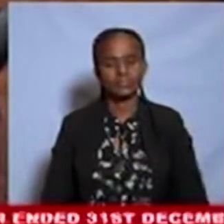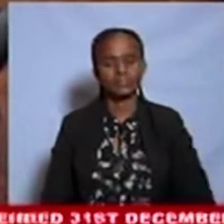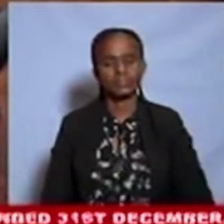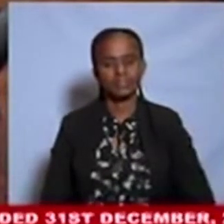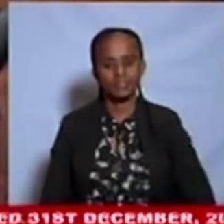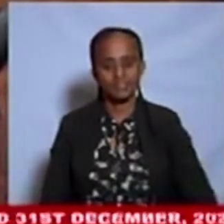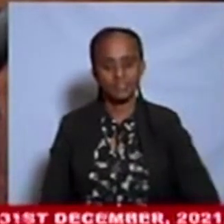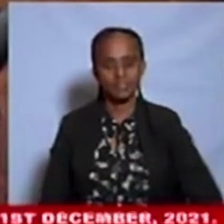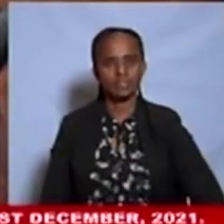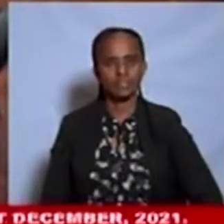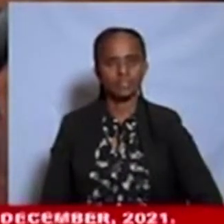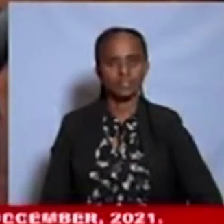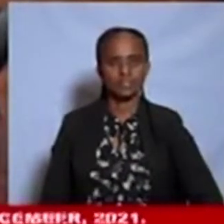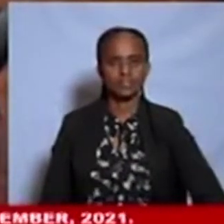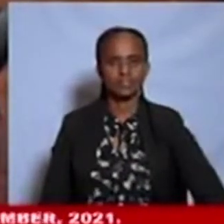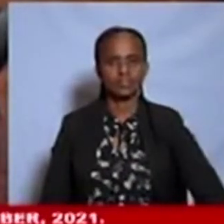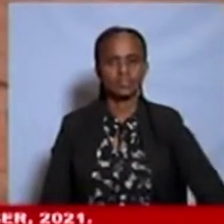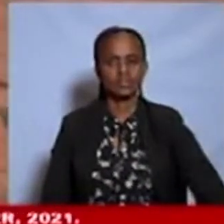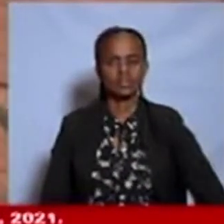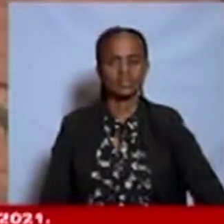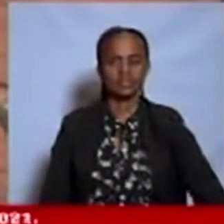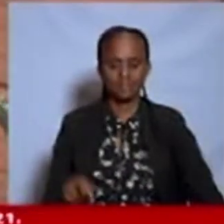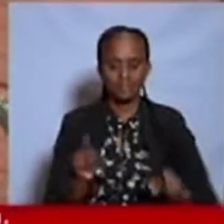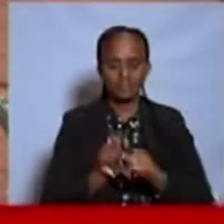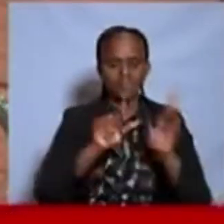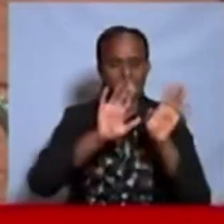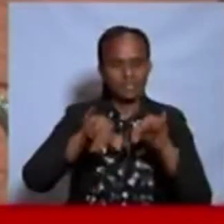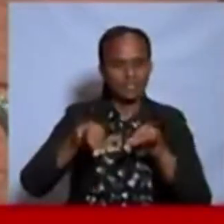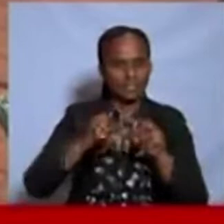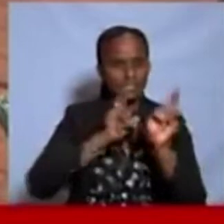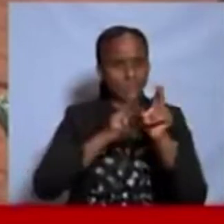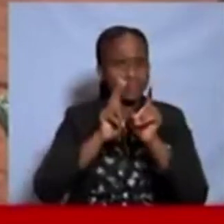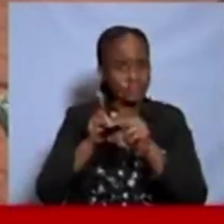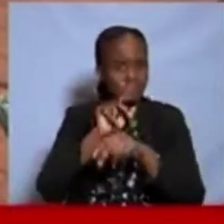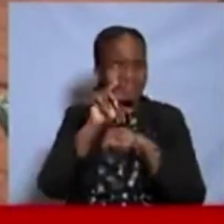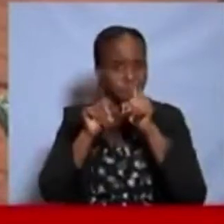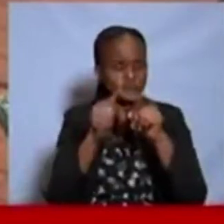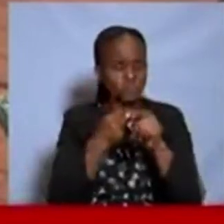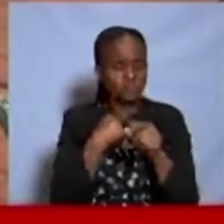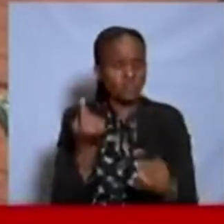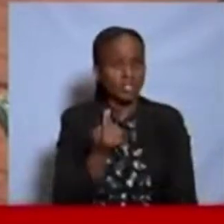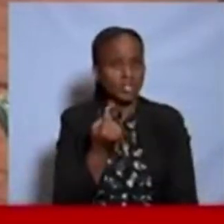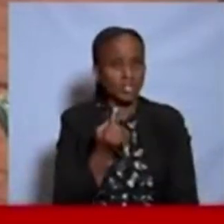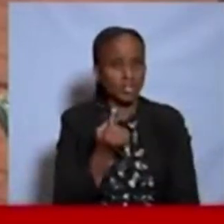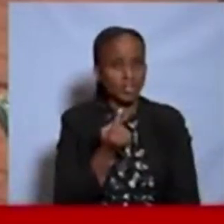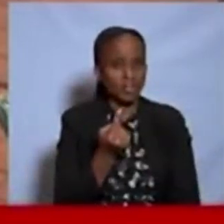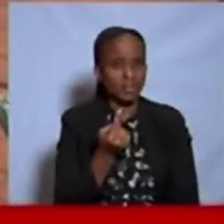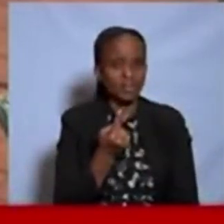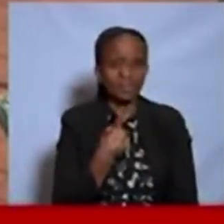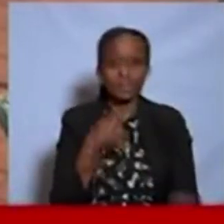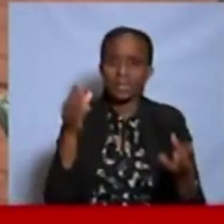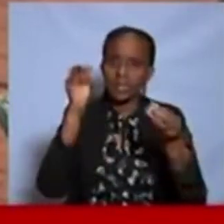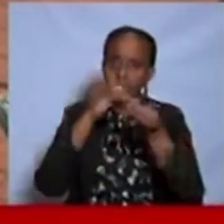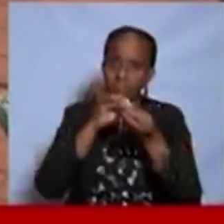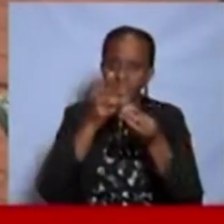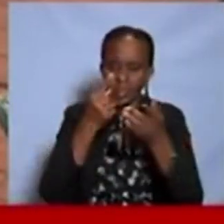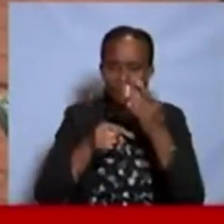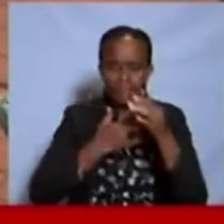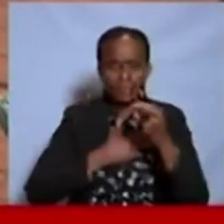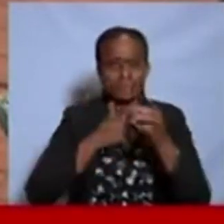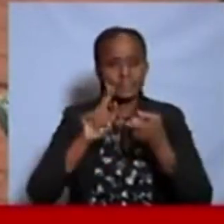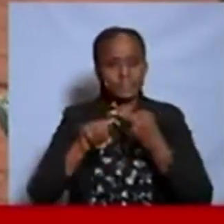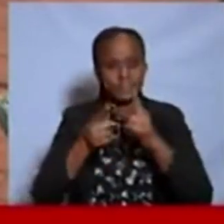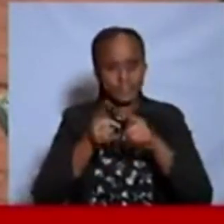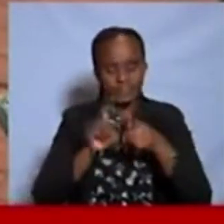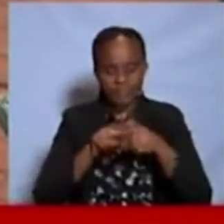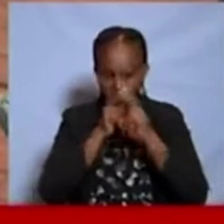CS, do not leave out any question unanswered, because I'm just adding on what my colleague,